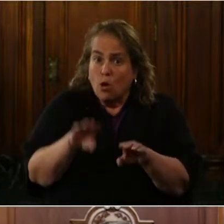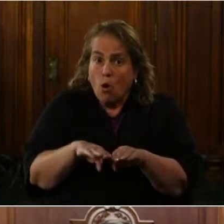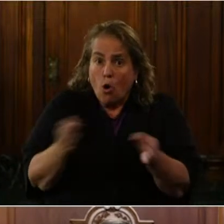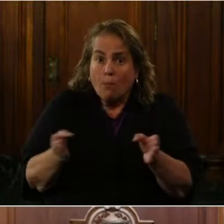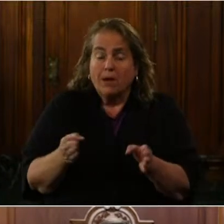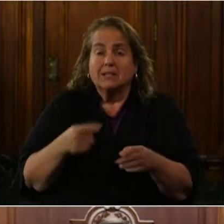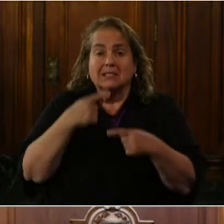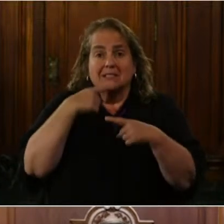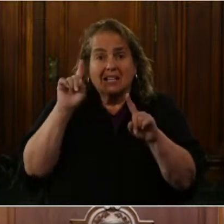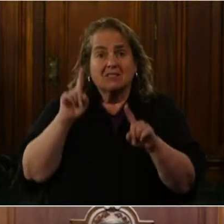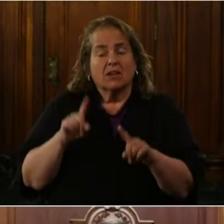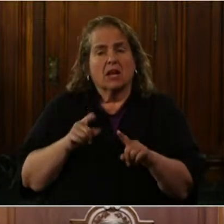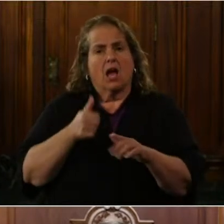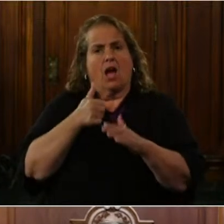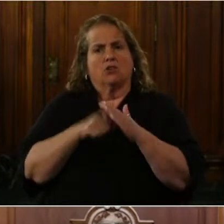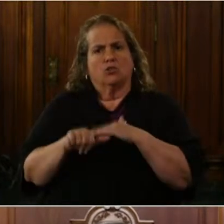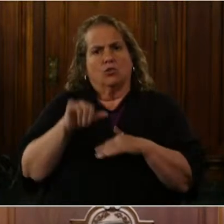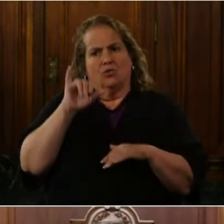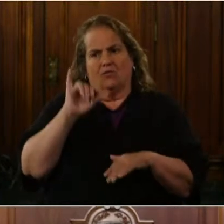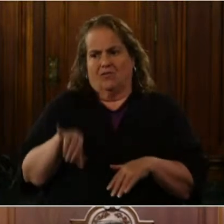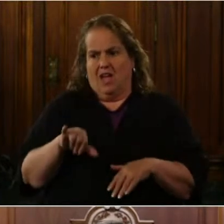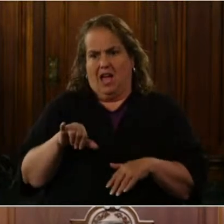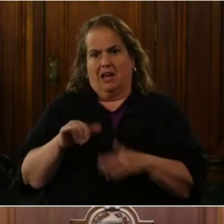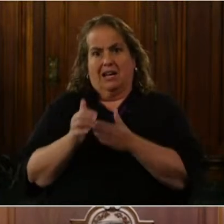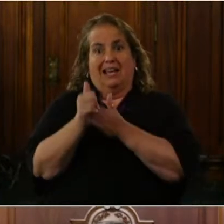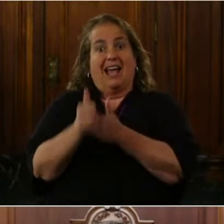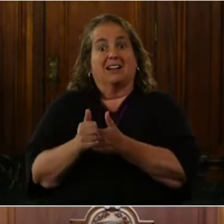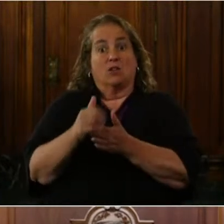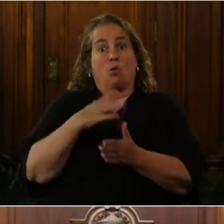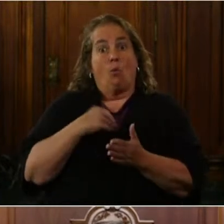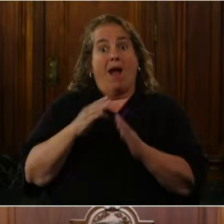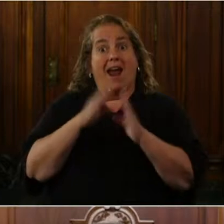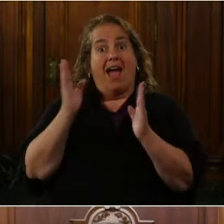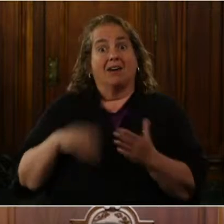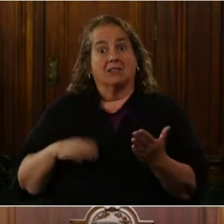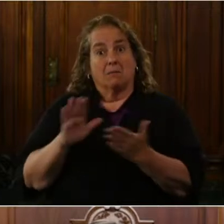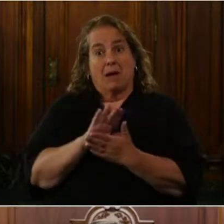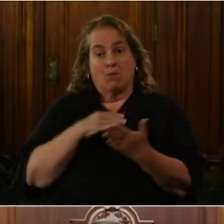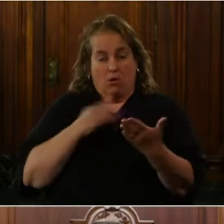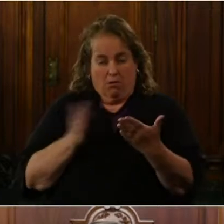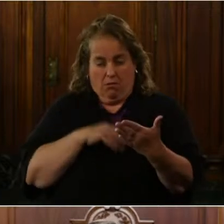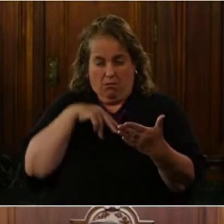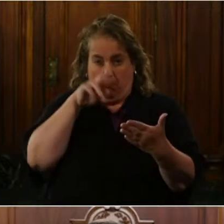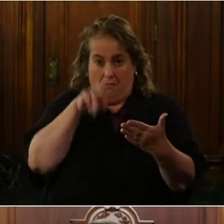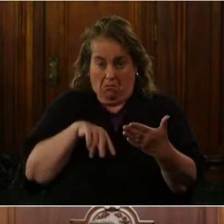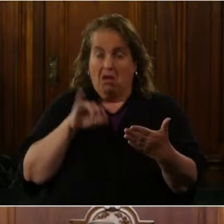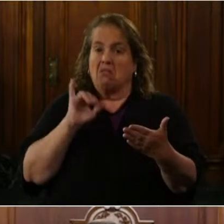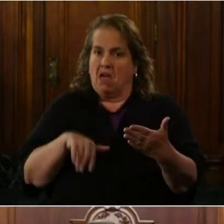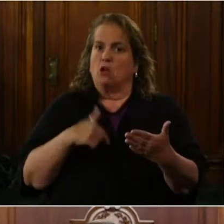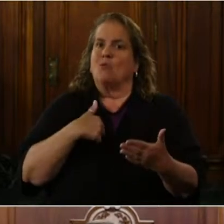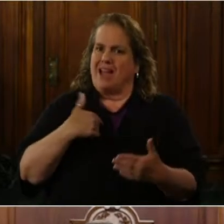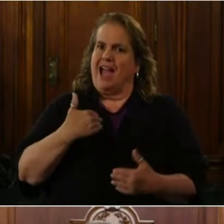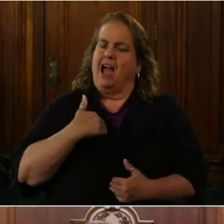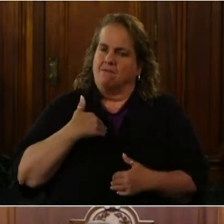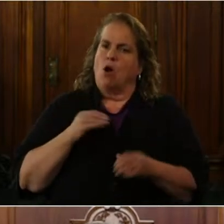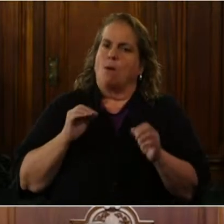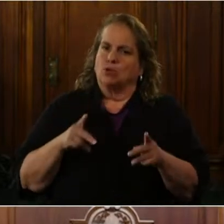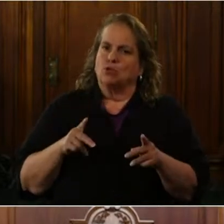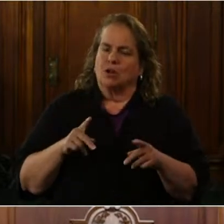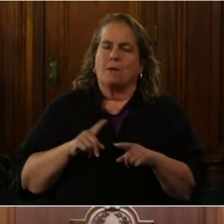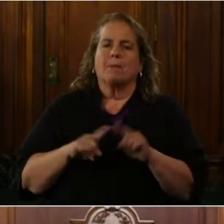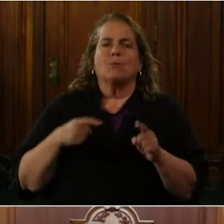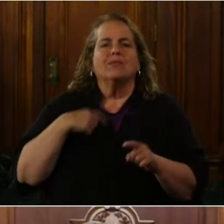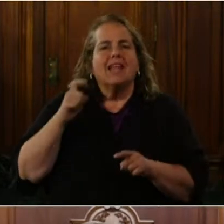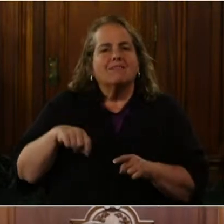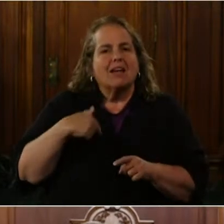the metrics that have been provided by the White House and others, but we got to have people buy in and to do it to make